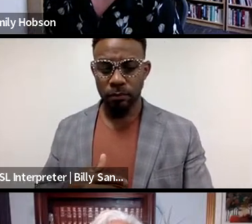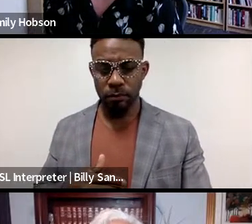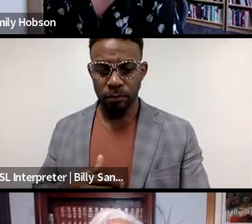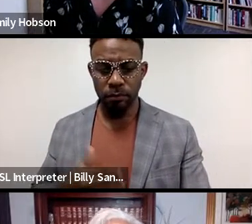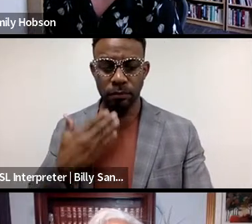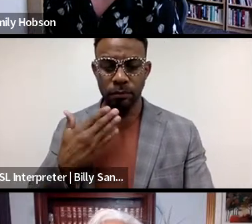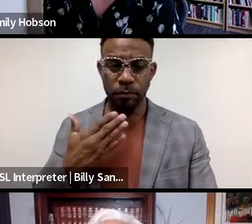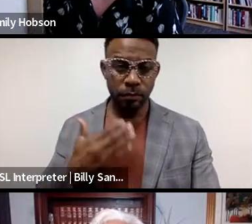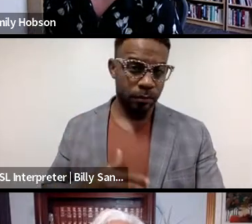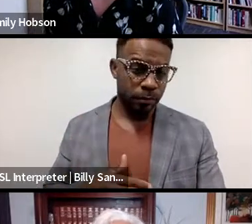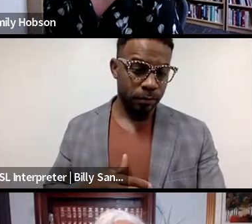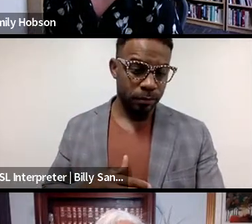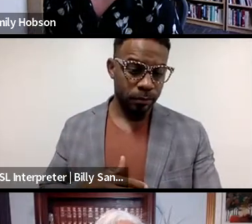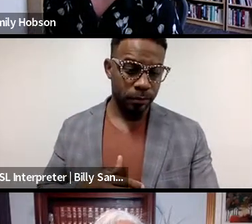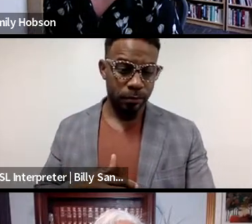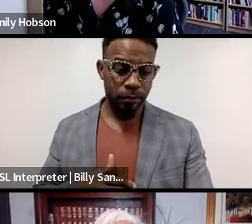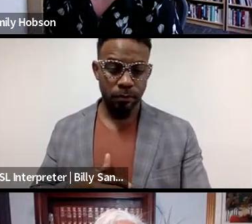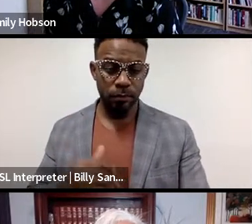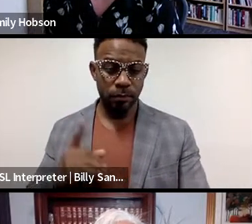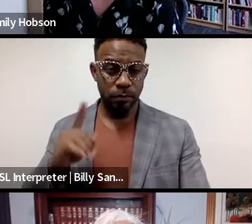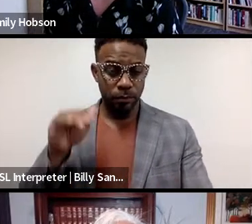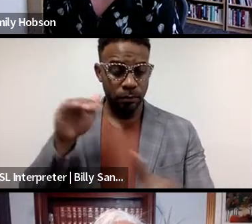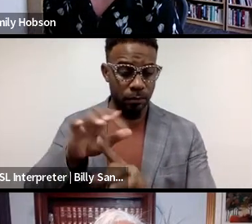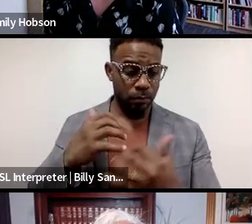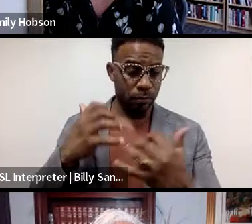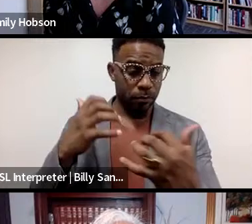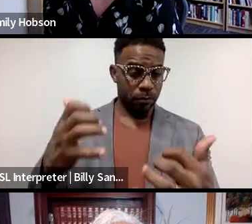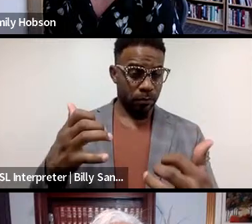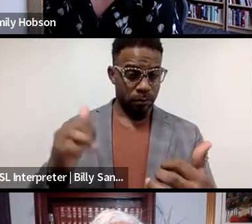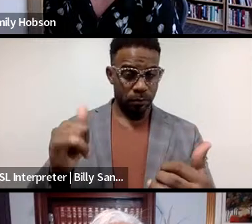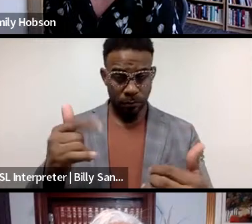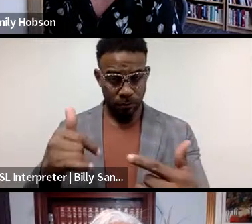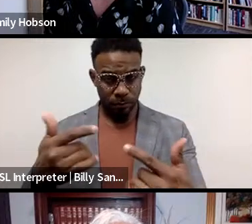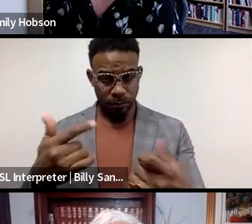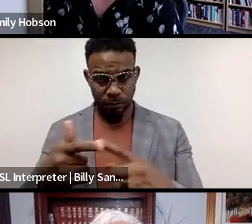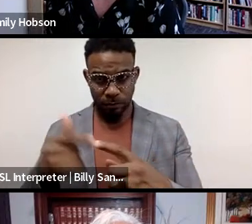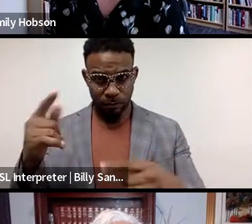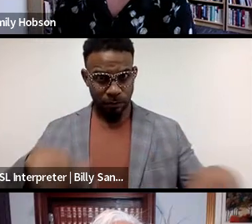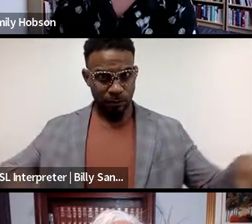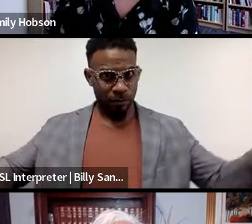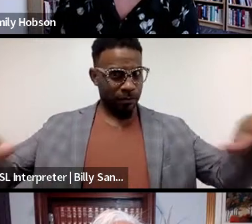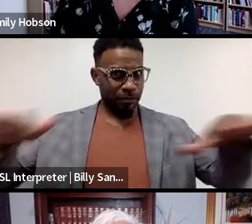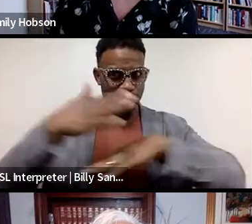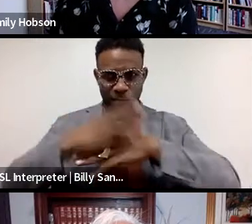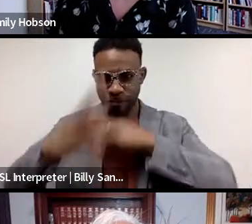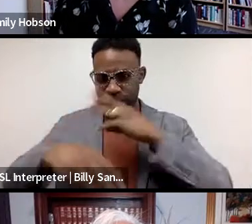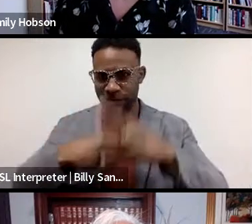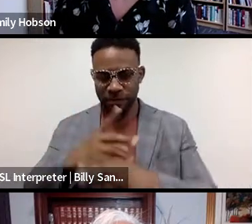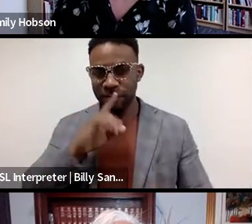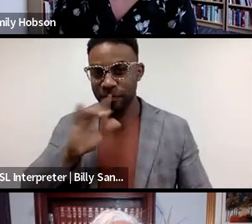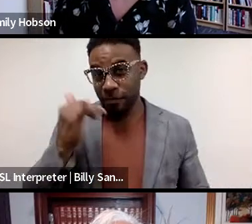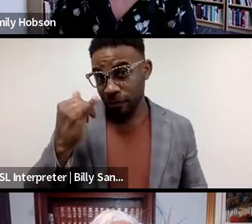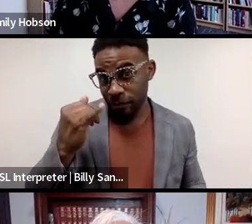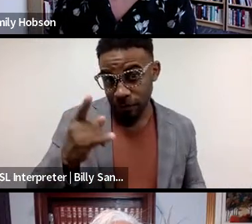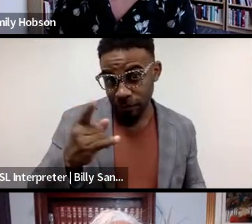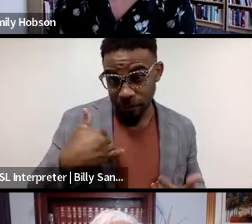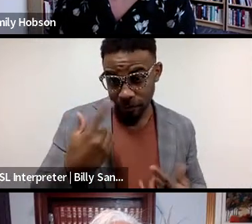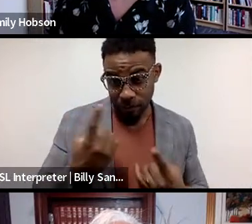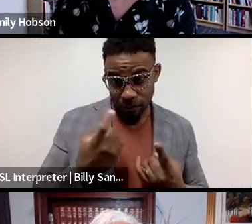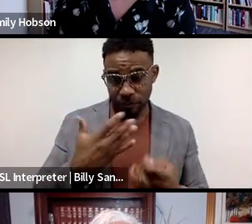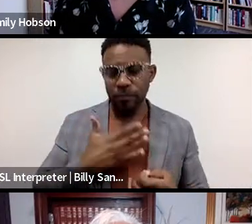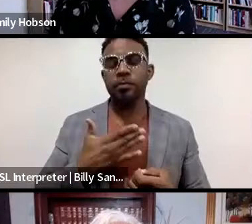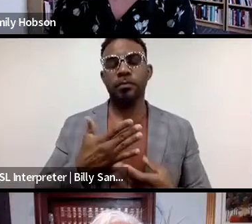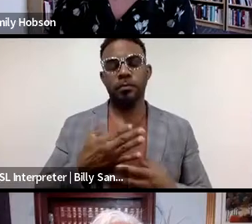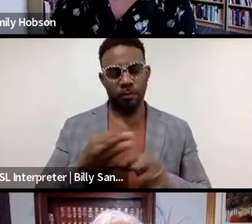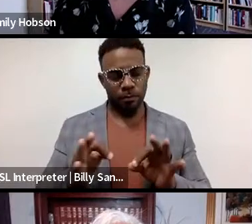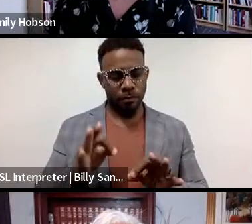Thank you. Just one reminder to our audience, which is coming to us from all over the country and the world, is that if you have questions, please